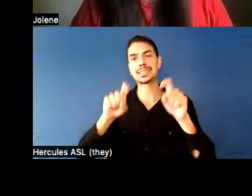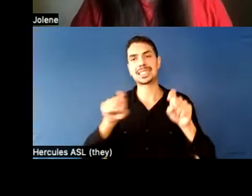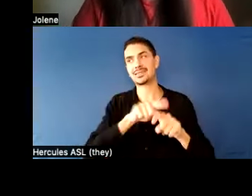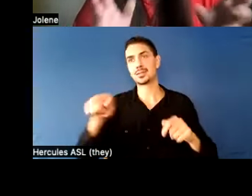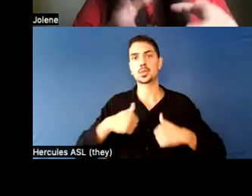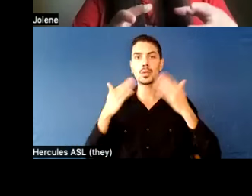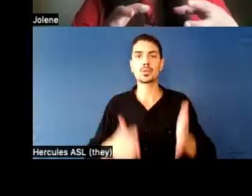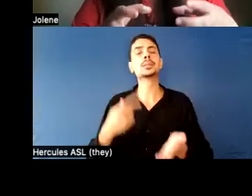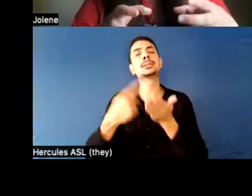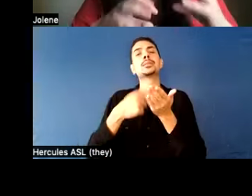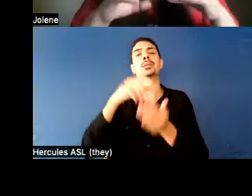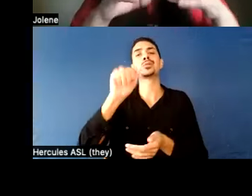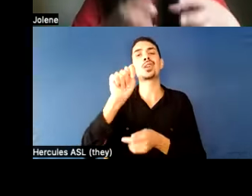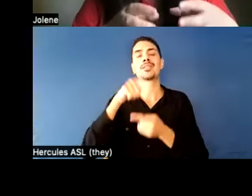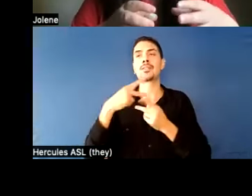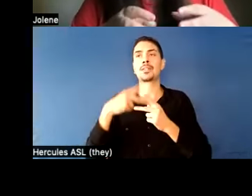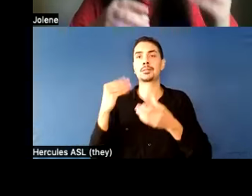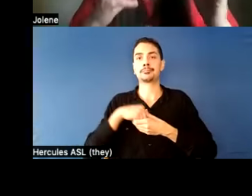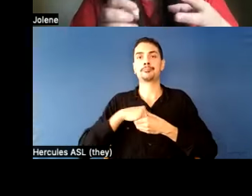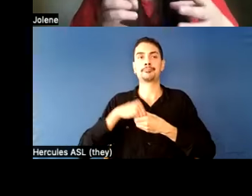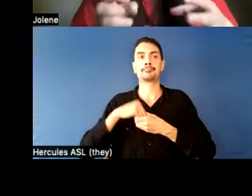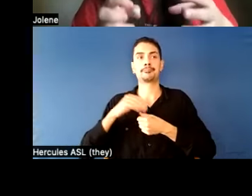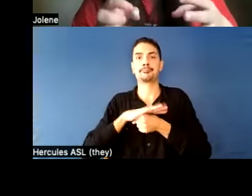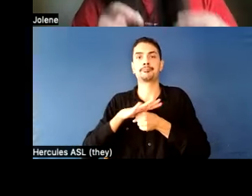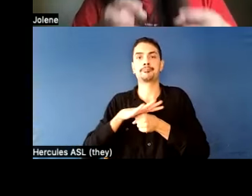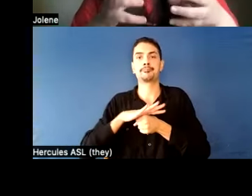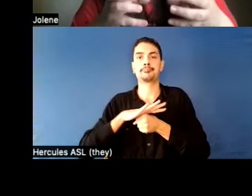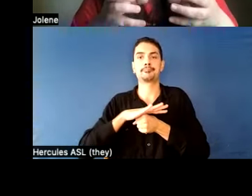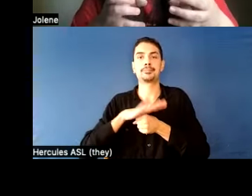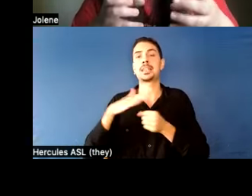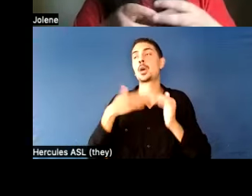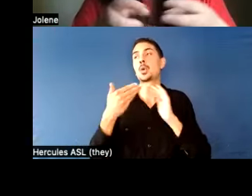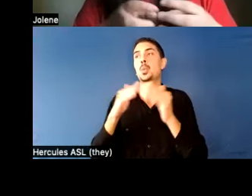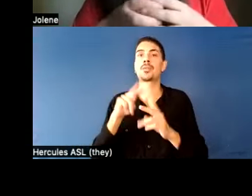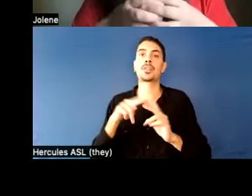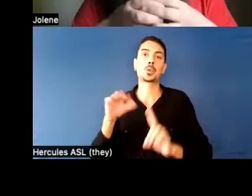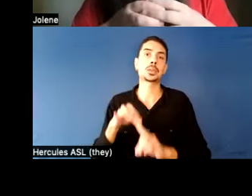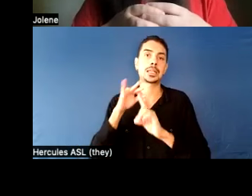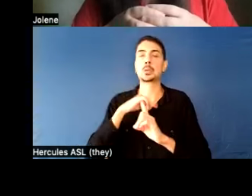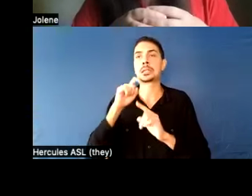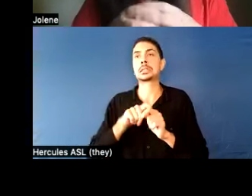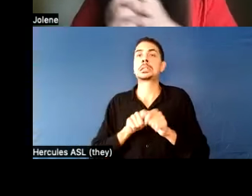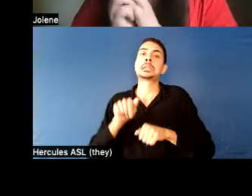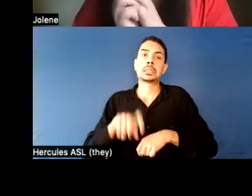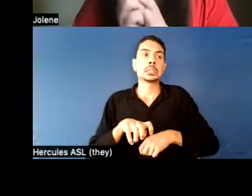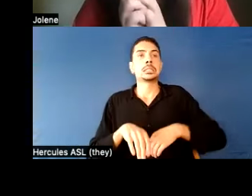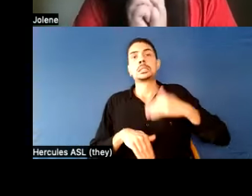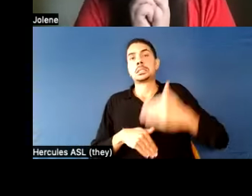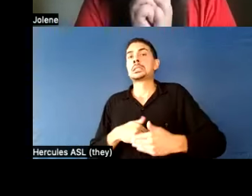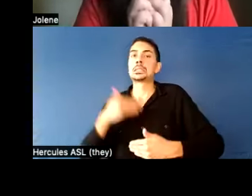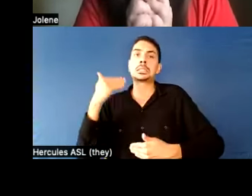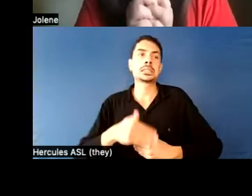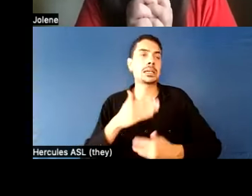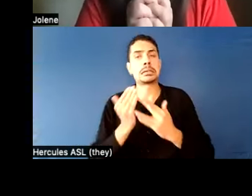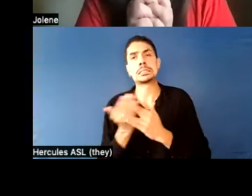SARTs feel very like insular, like they're alone, like our community is so unique and we need to like trudge through this by ourselves. But at the same